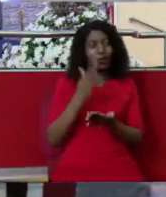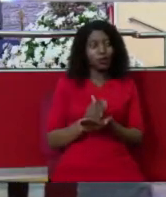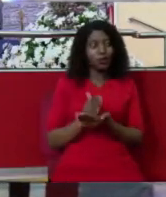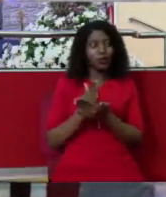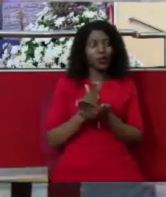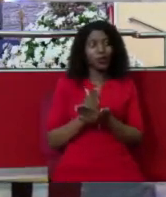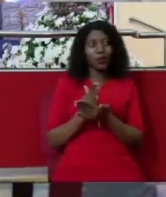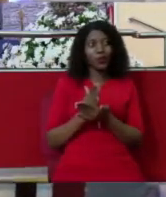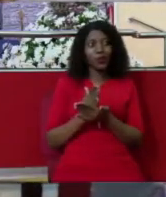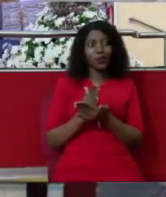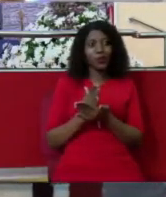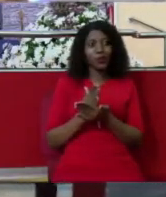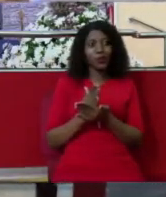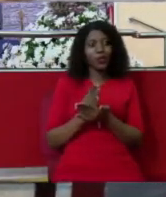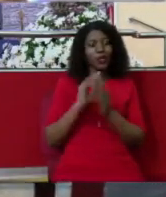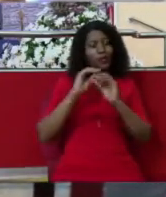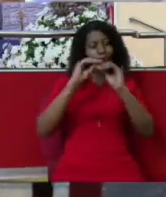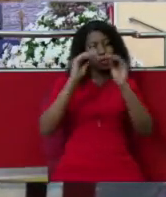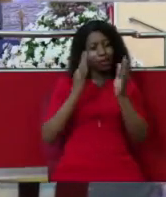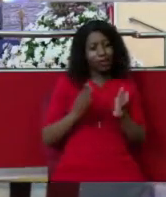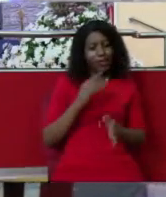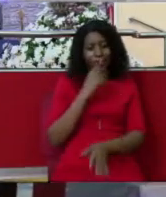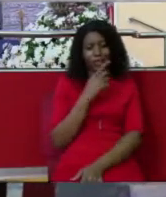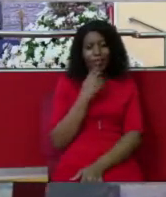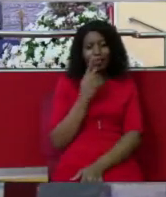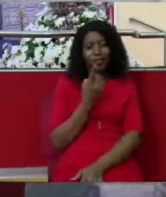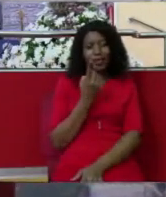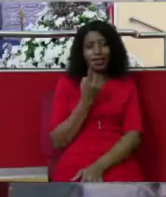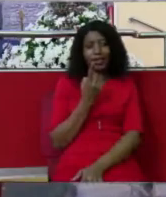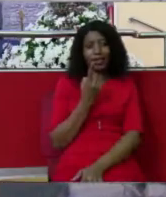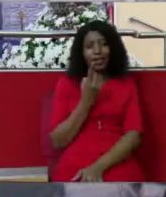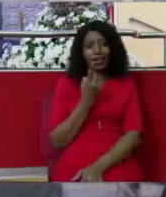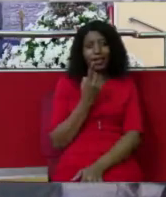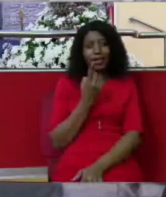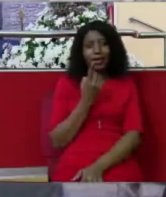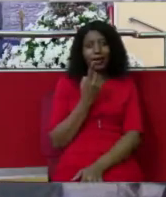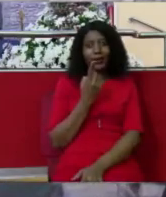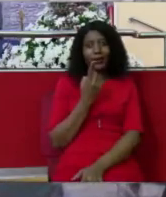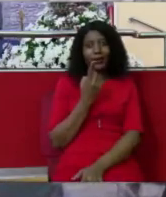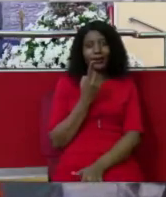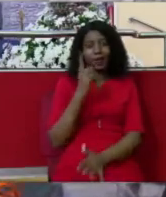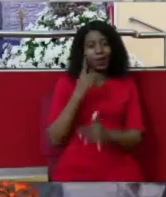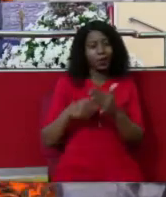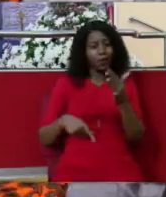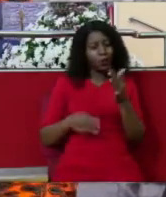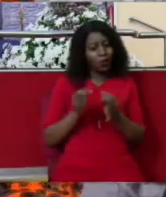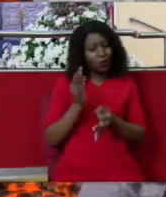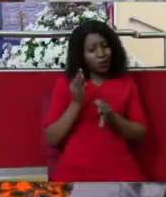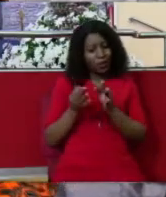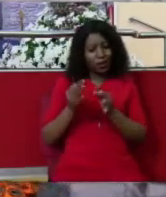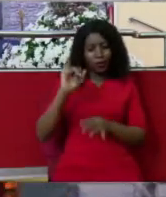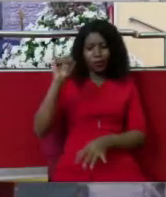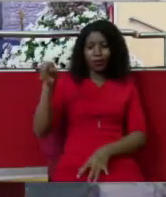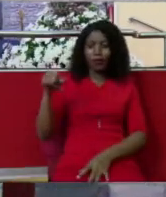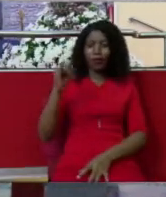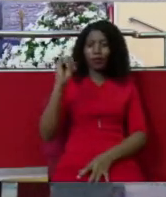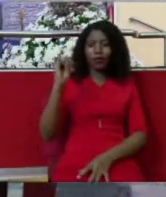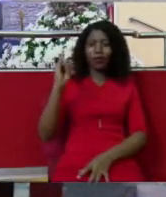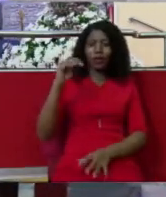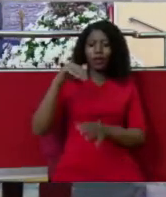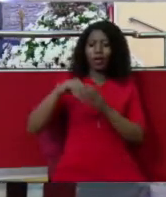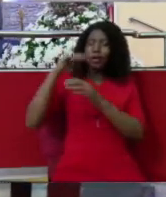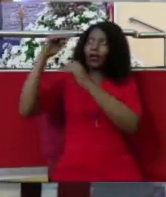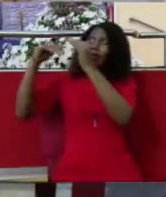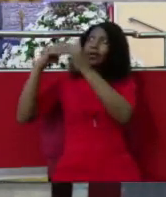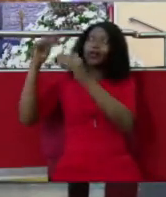kweli. And then the teacher said, mwalimu akamwambia hivi, what if Jonah is not in heaven? Na Jonah akiwa hayuko mbinguni.